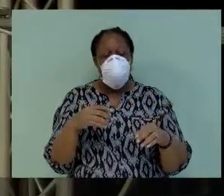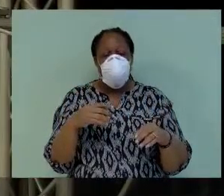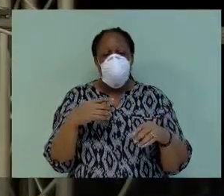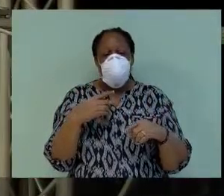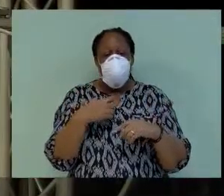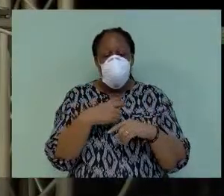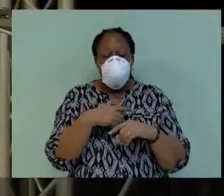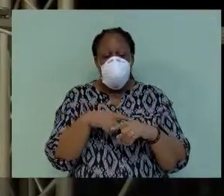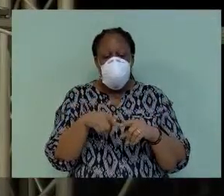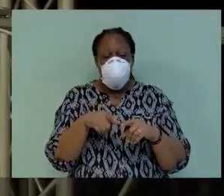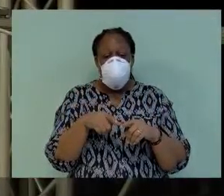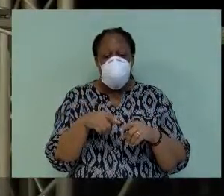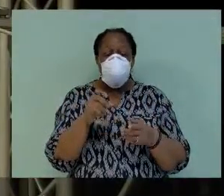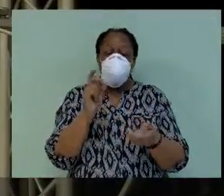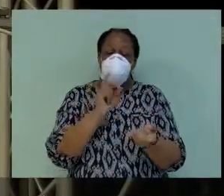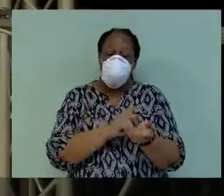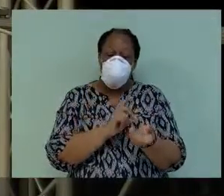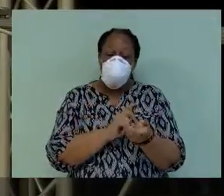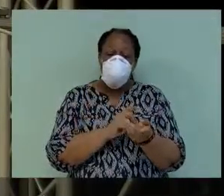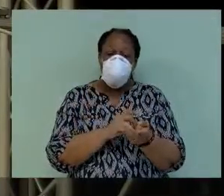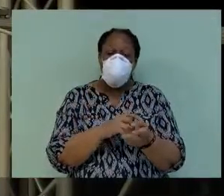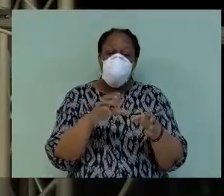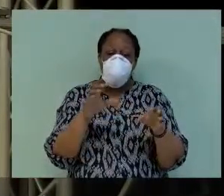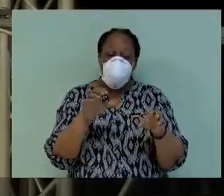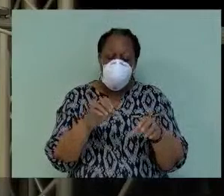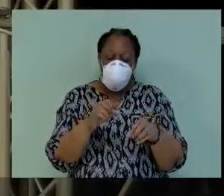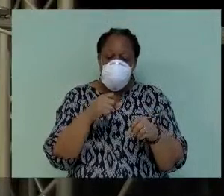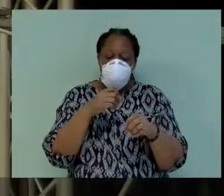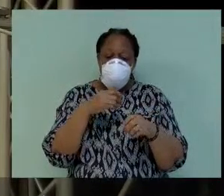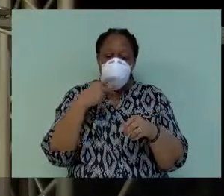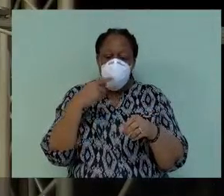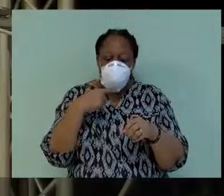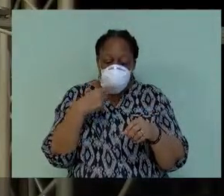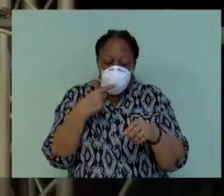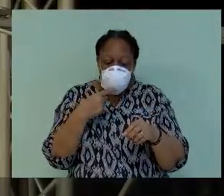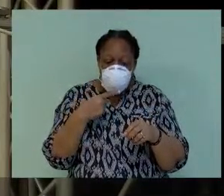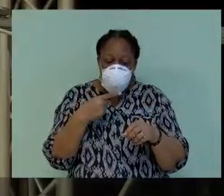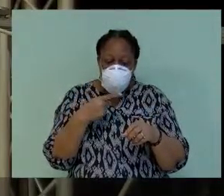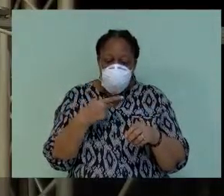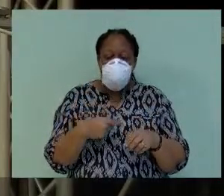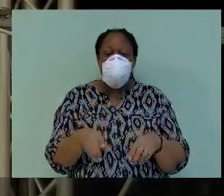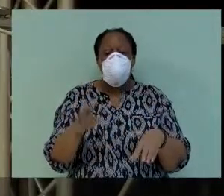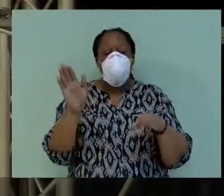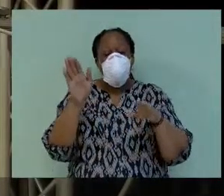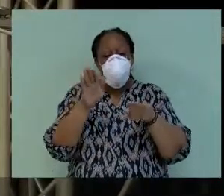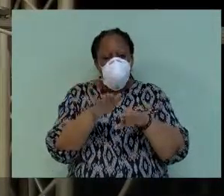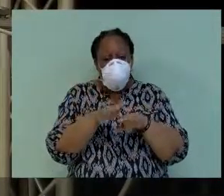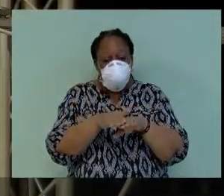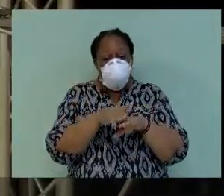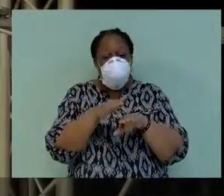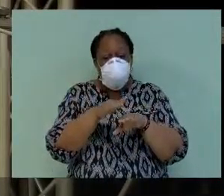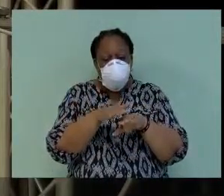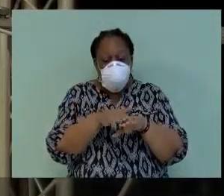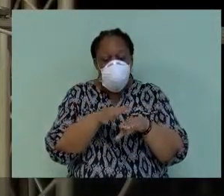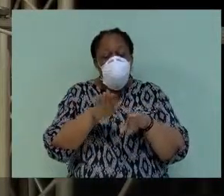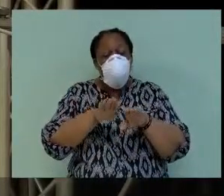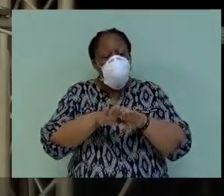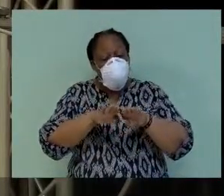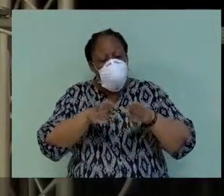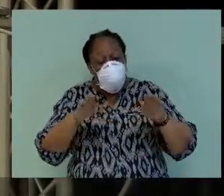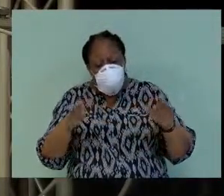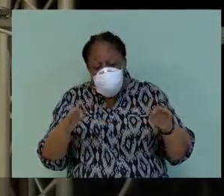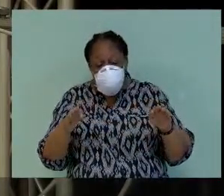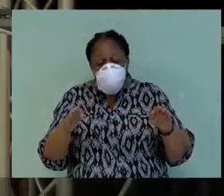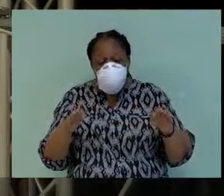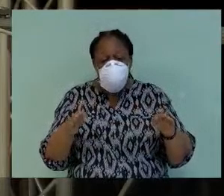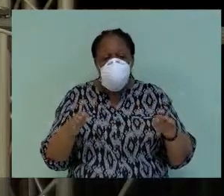Dr. Wilkinson keeps saying, is that we are taking gradual processes in opening up the country. We are still not out of